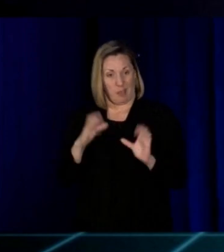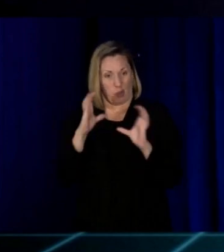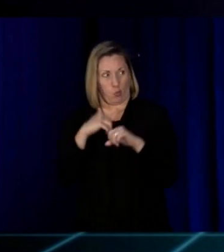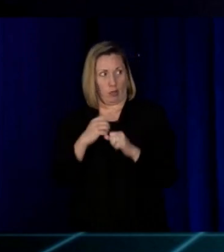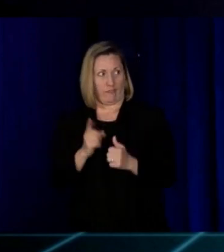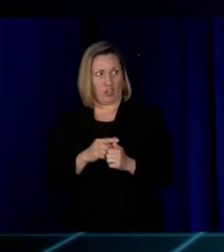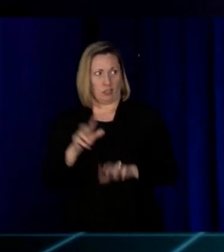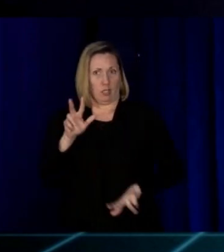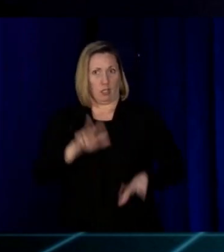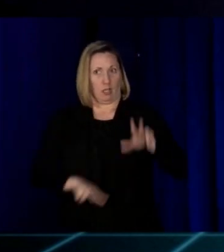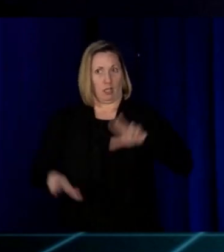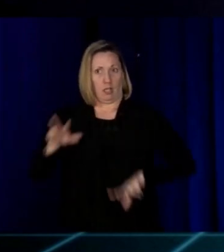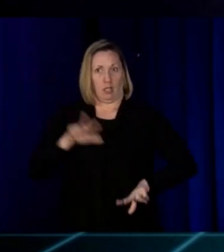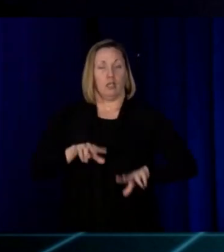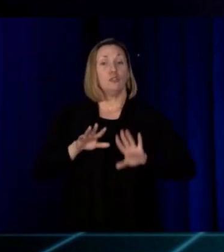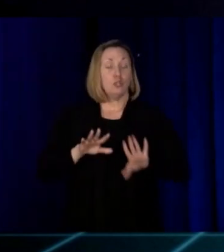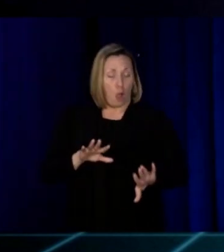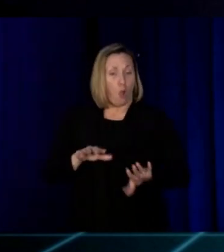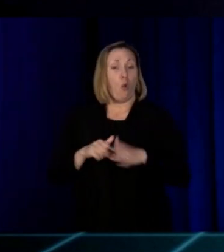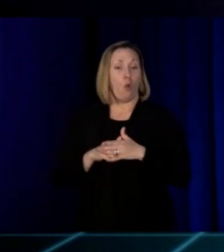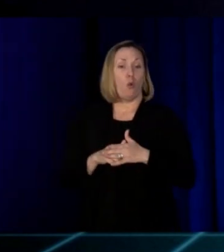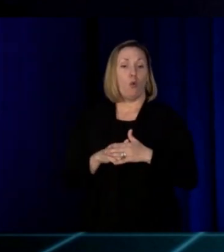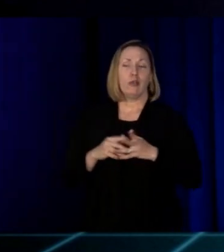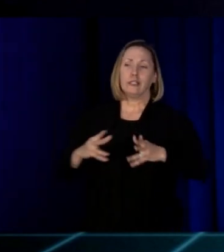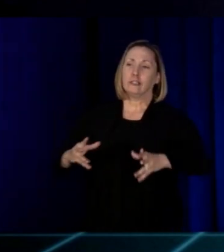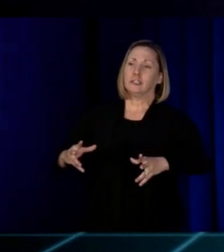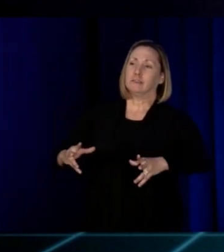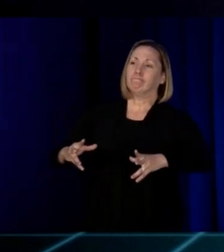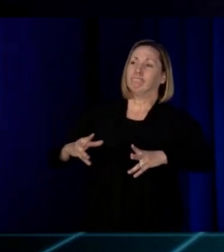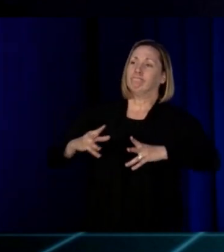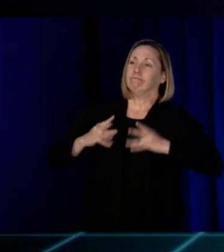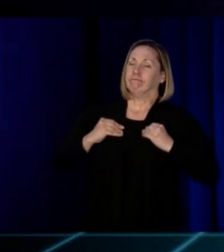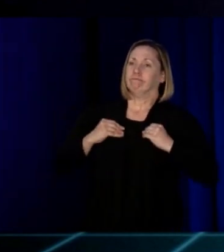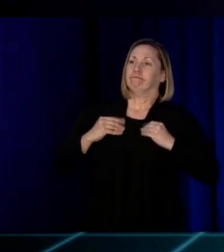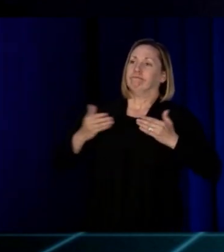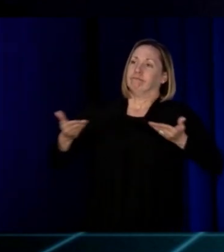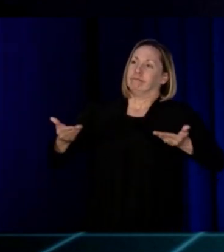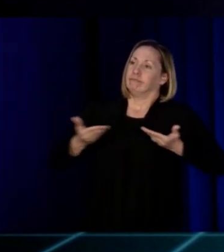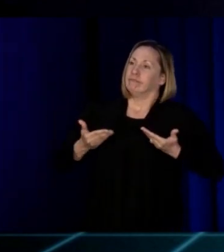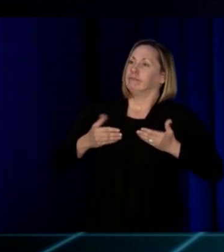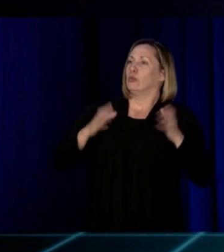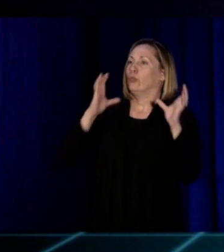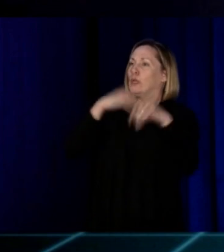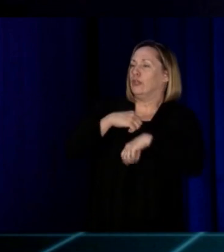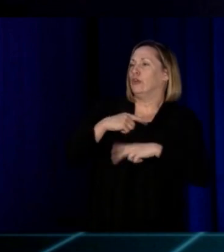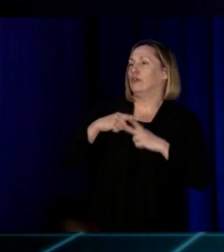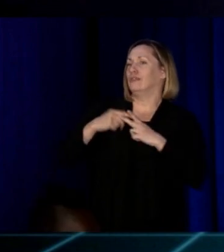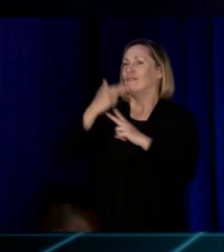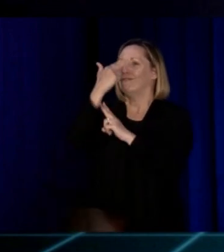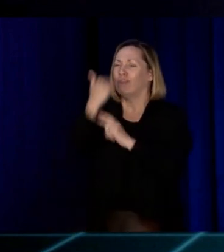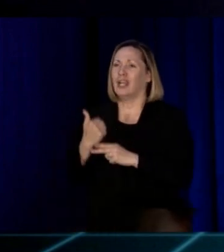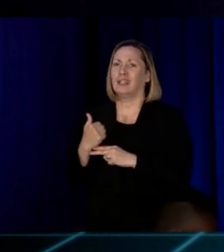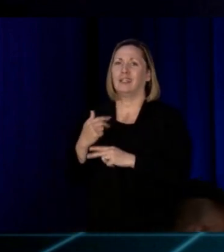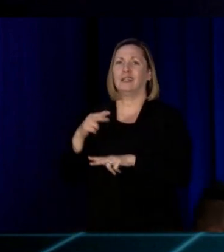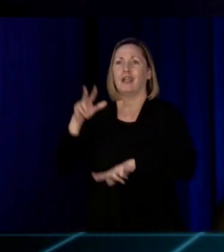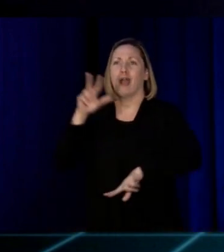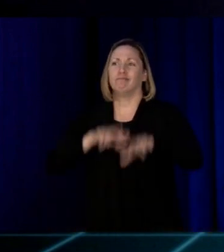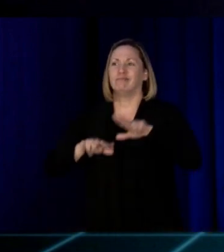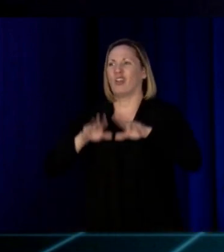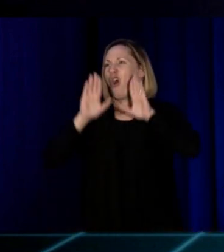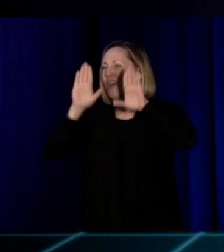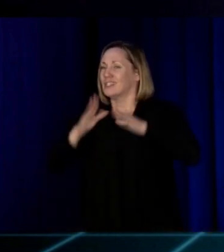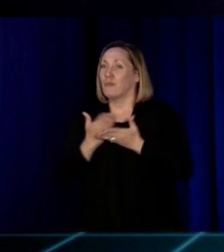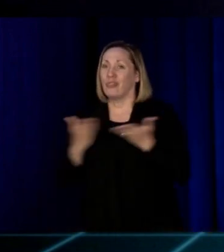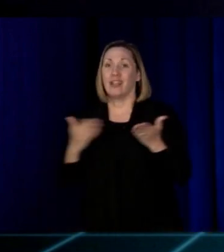first, okay? So embrace all the weird, all the funny, all the awesome things, whether